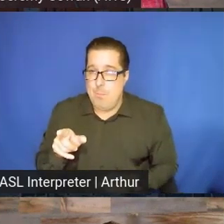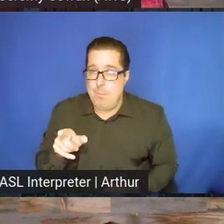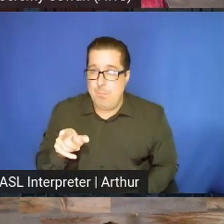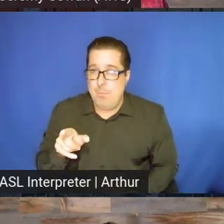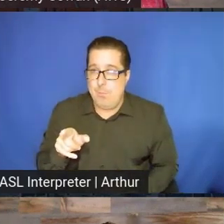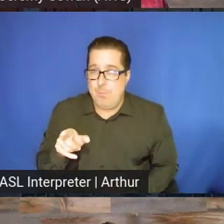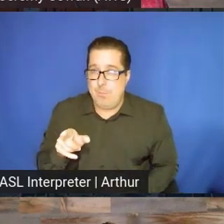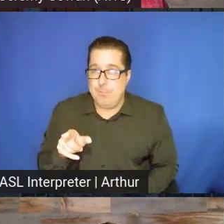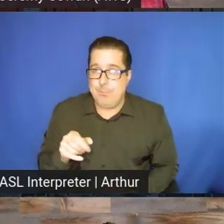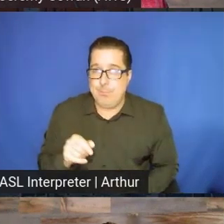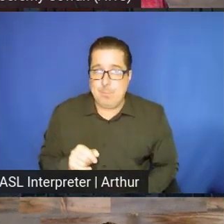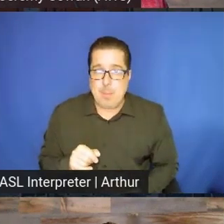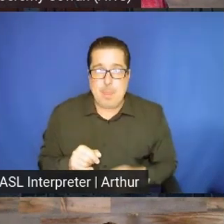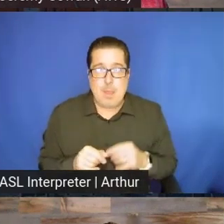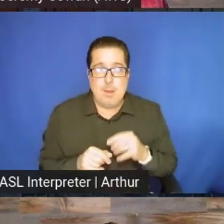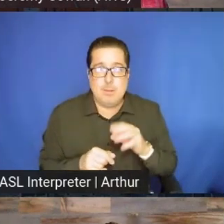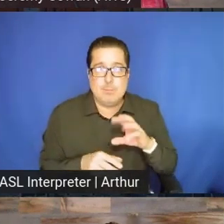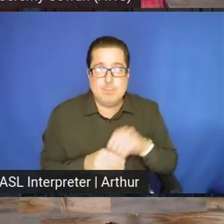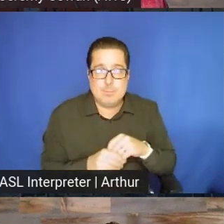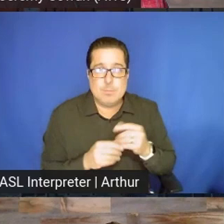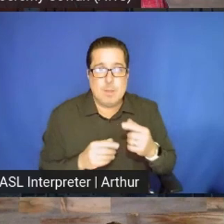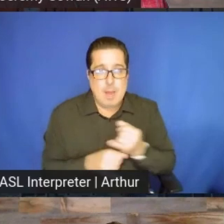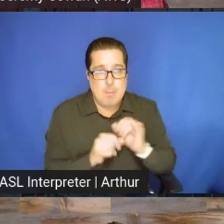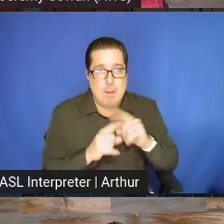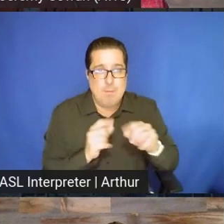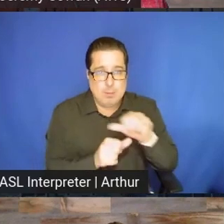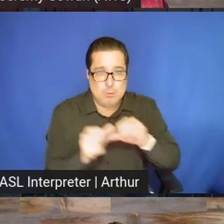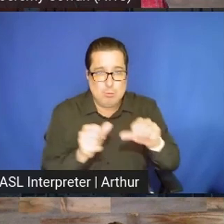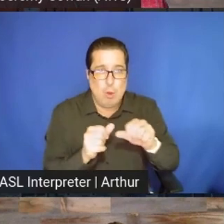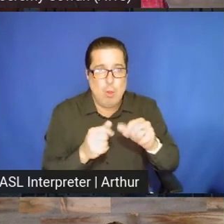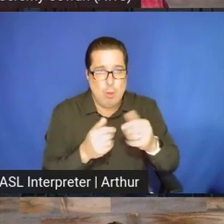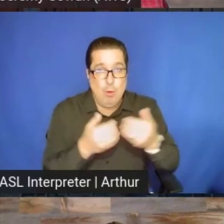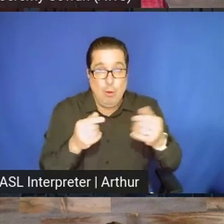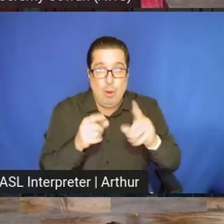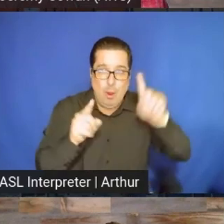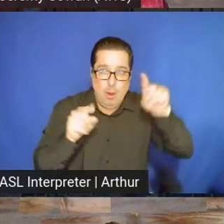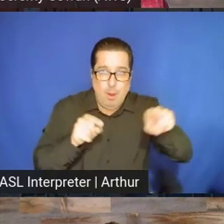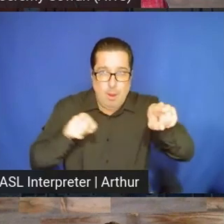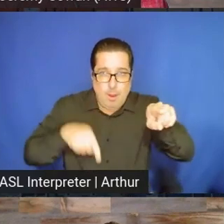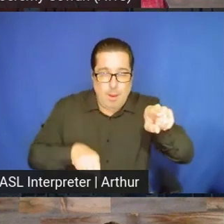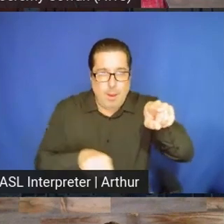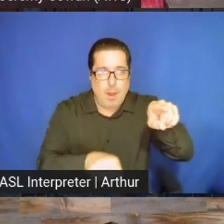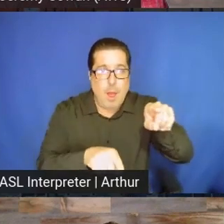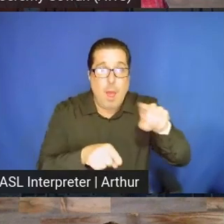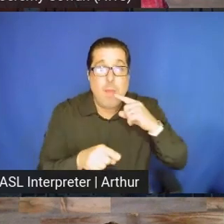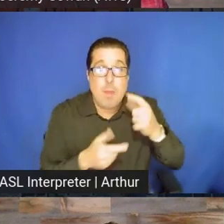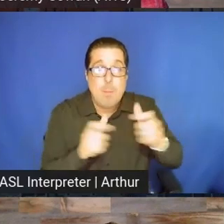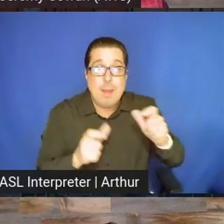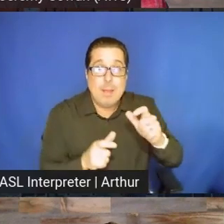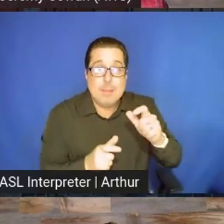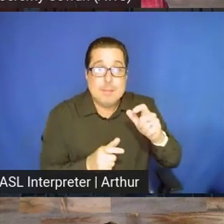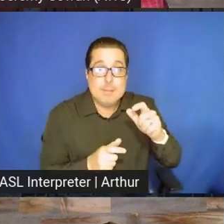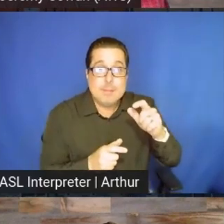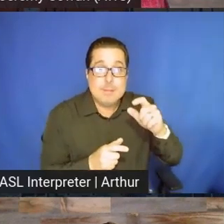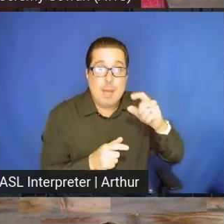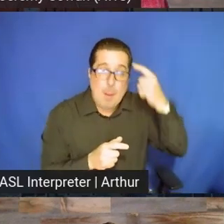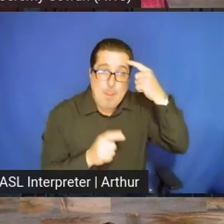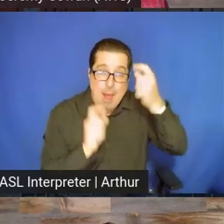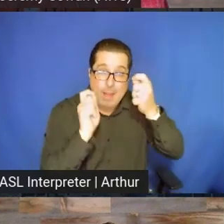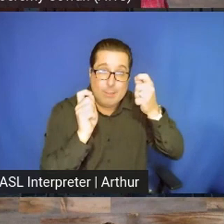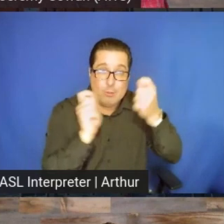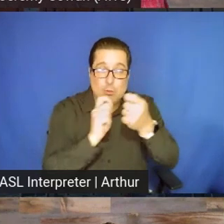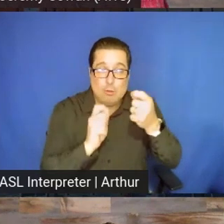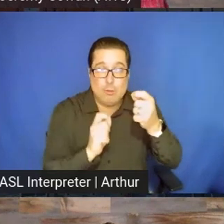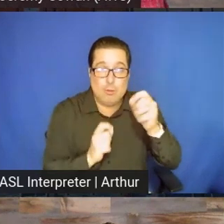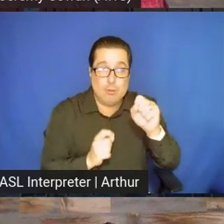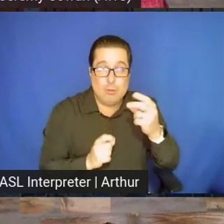both IPv4 and IPv6. And one of the biggest mind shift with IPv6 is there are no private